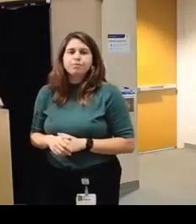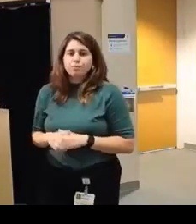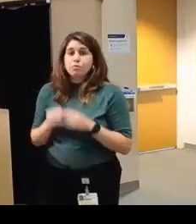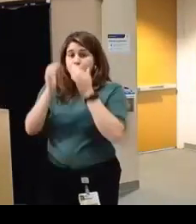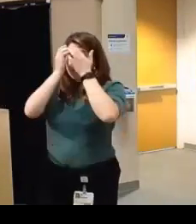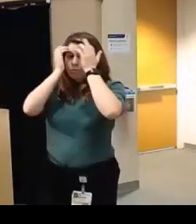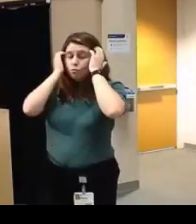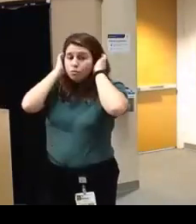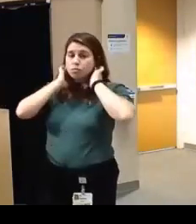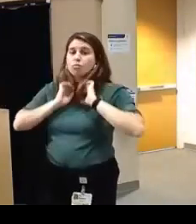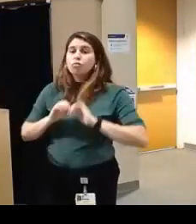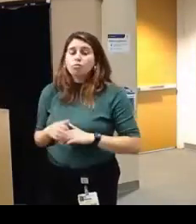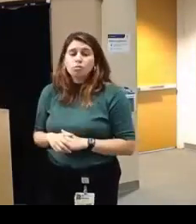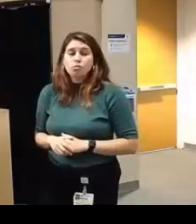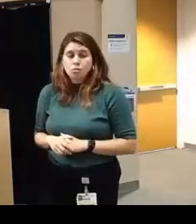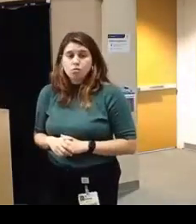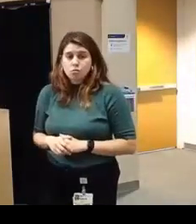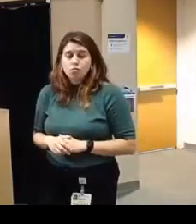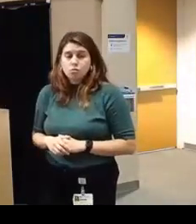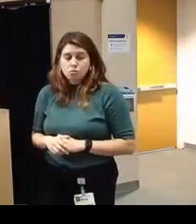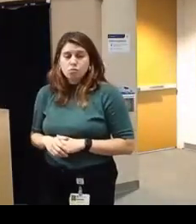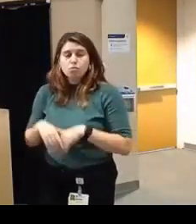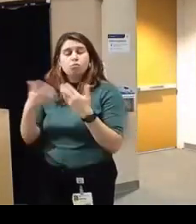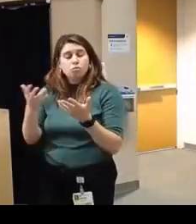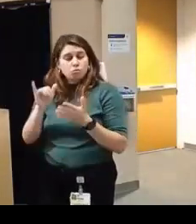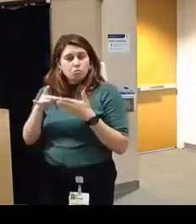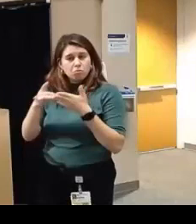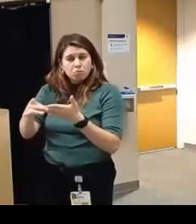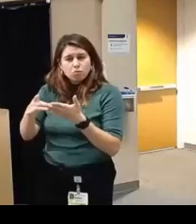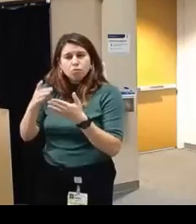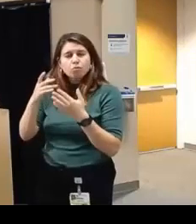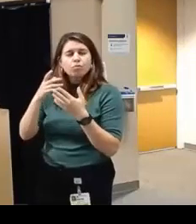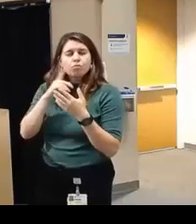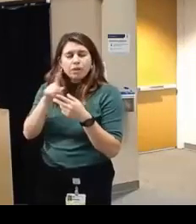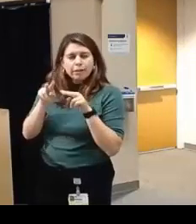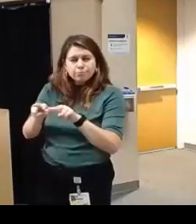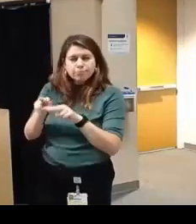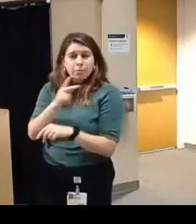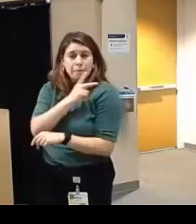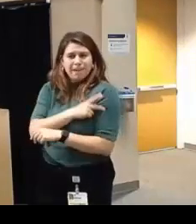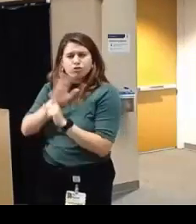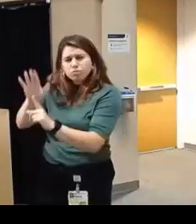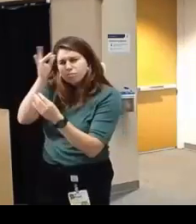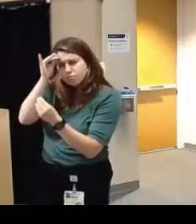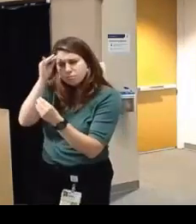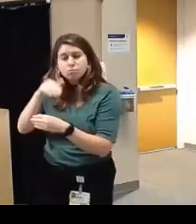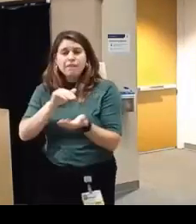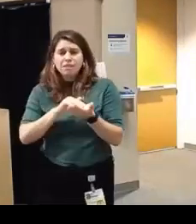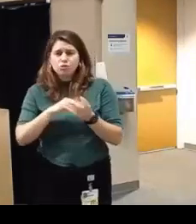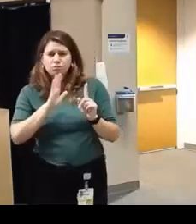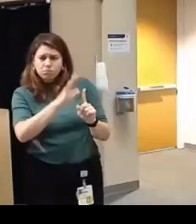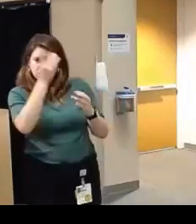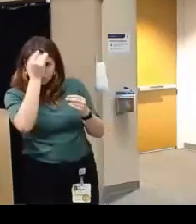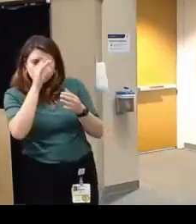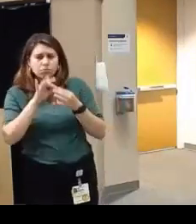And that led me to really start to explore this notion of what do patients think and what do physicians think about